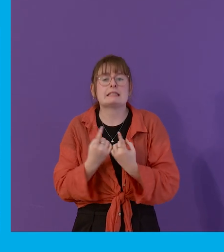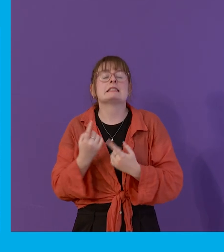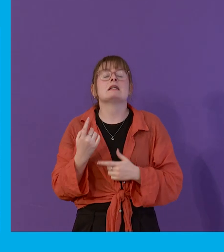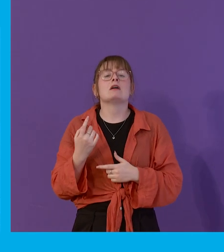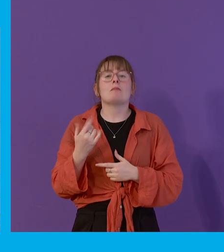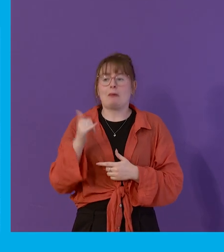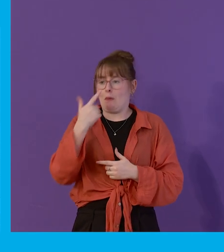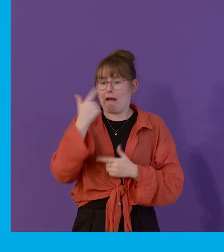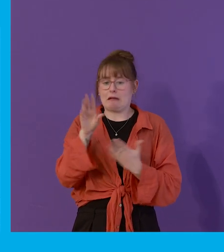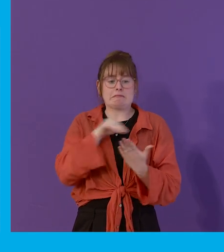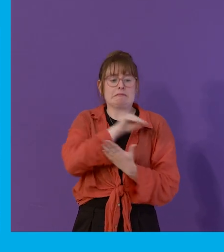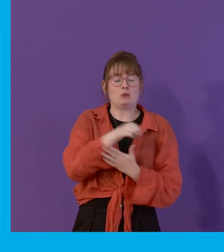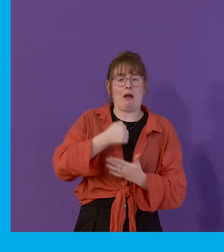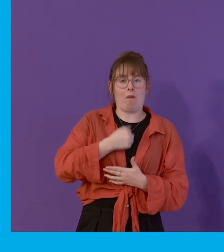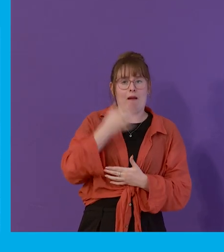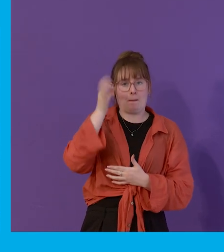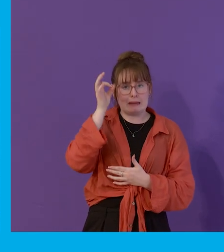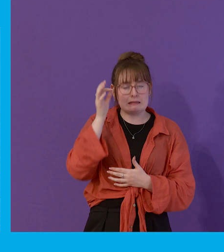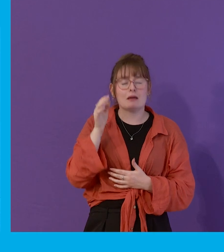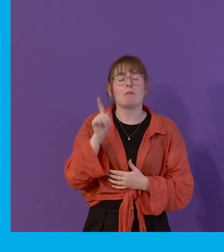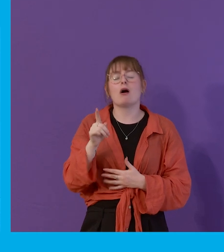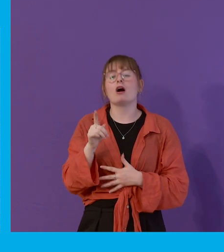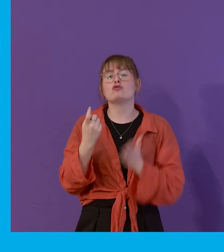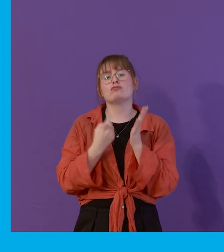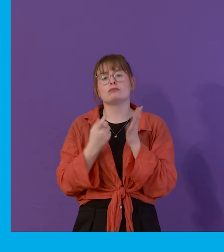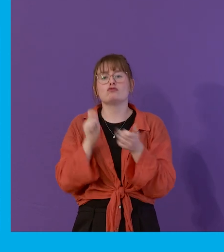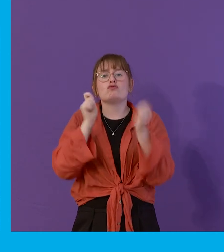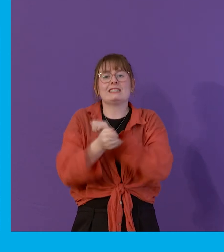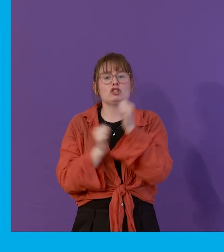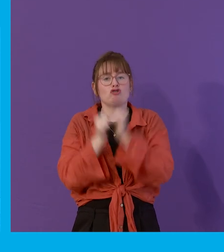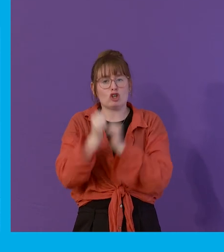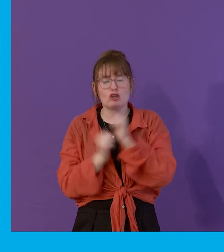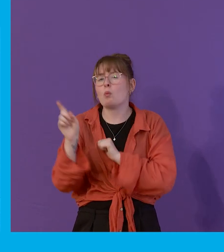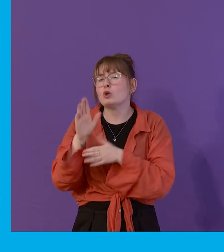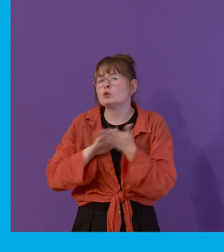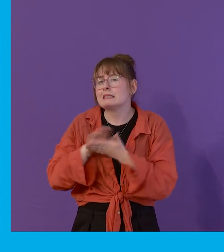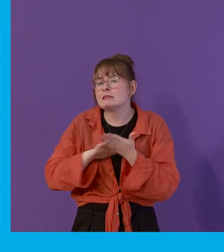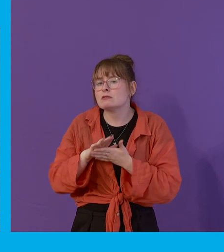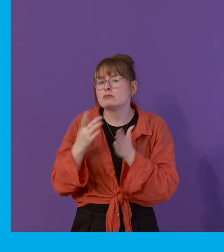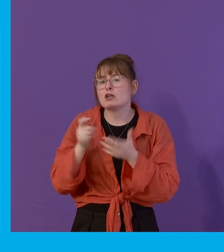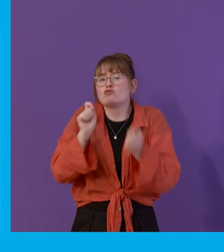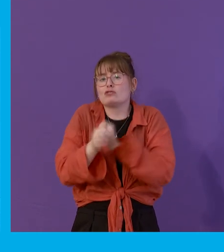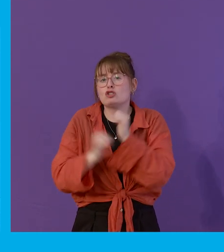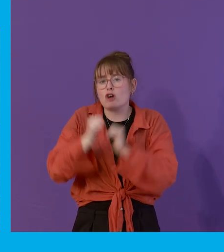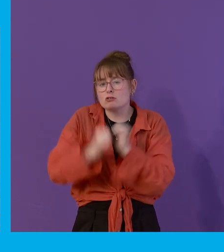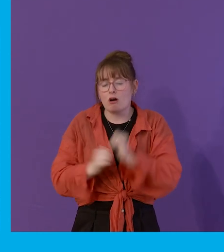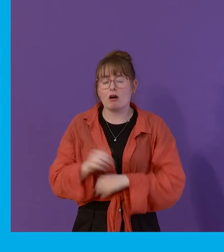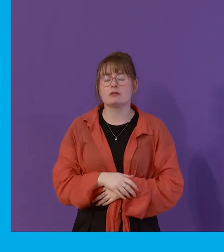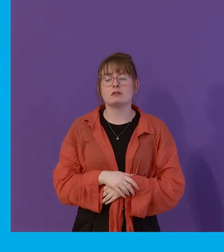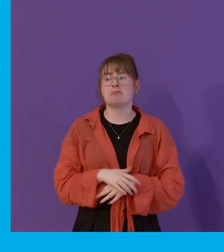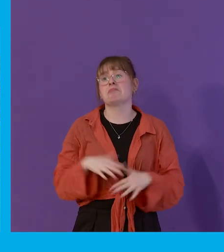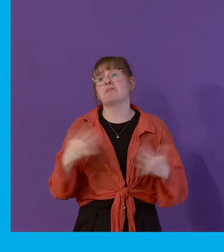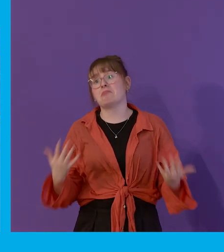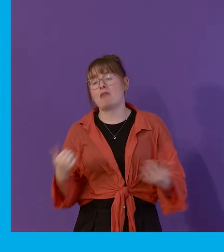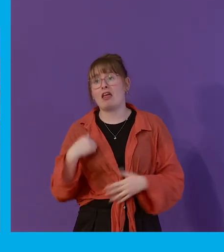at the local government committee. But restructuring, you mentioned. What do you mean by that? So I